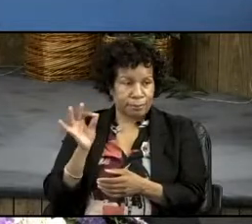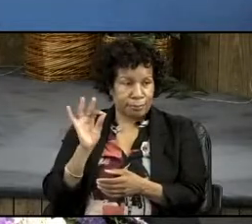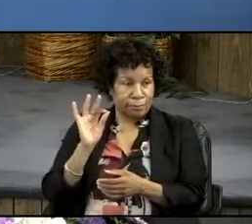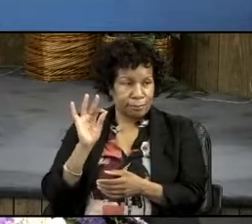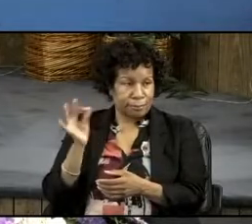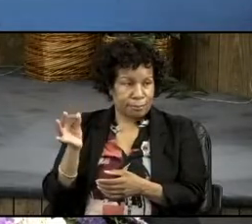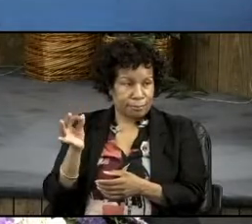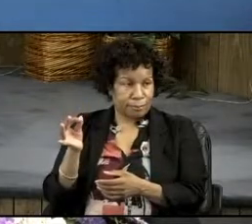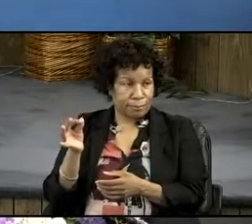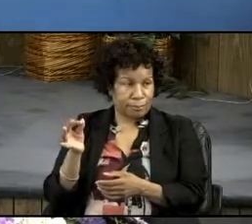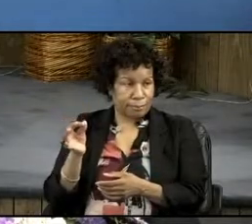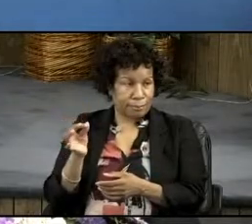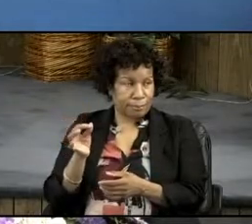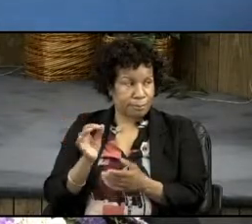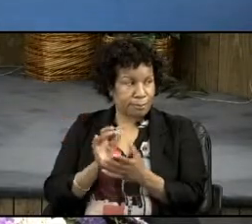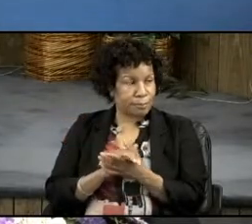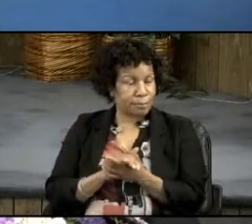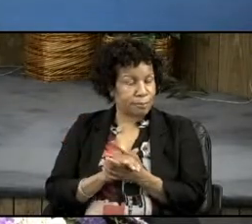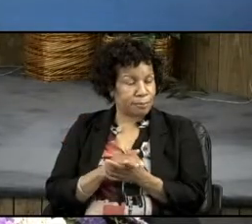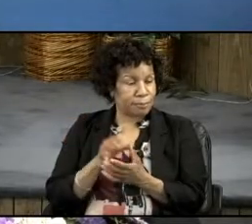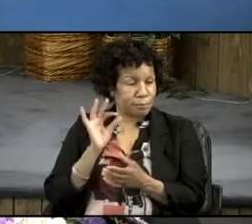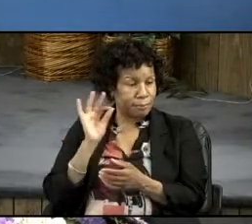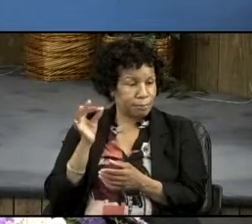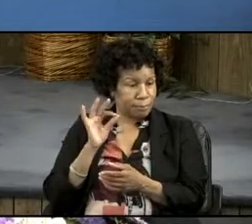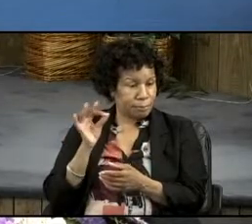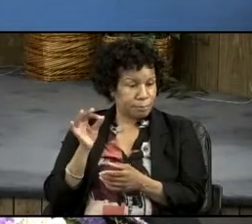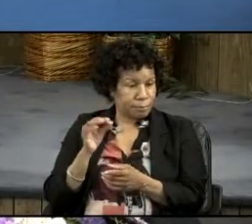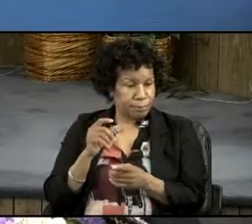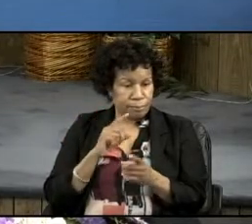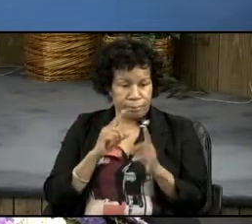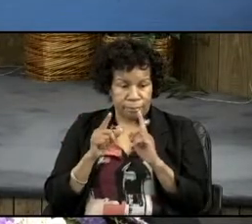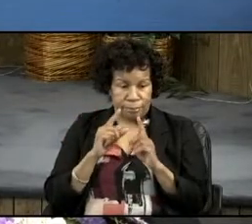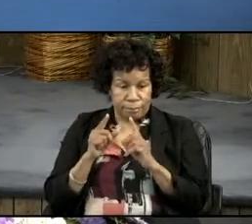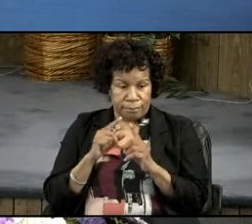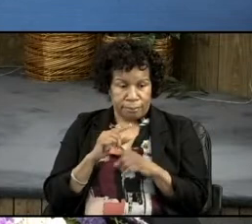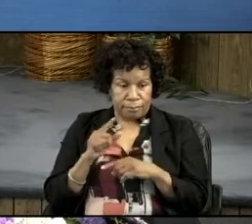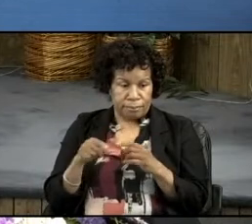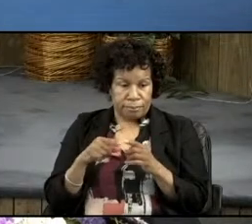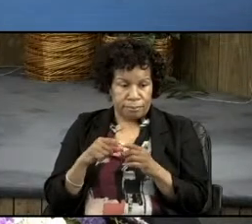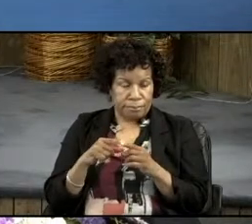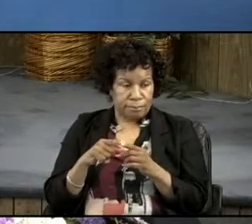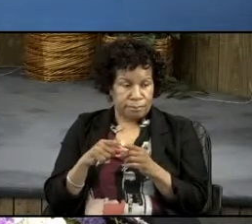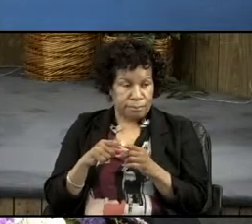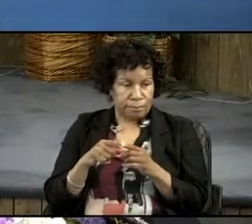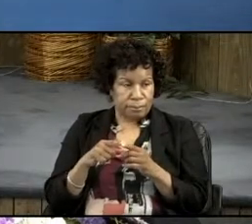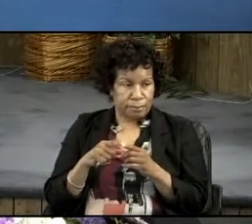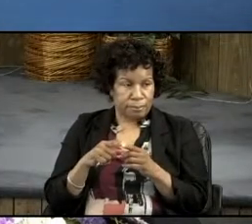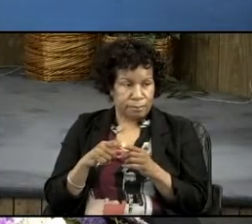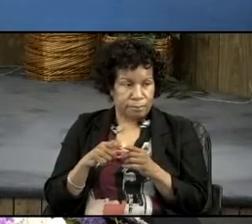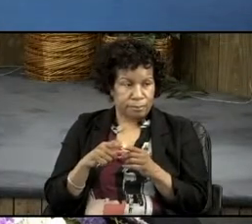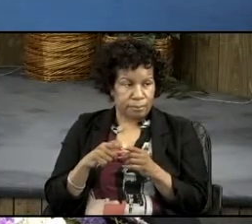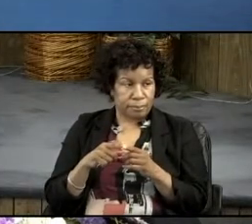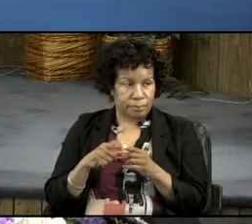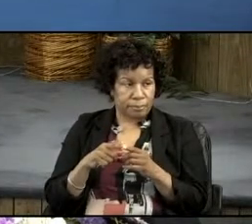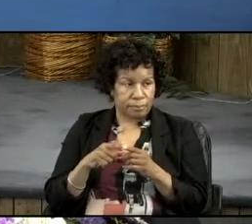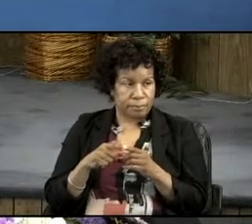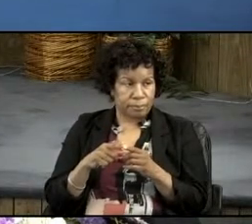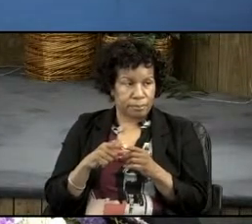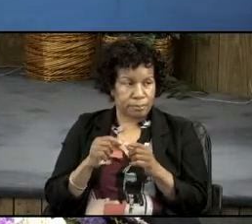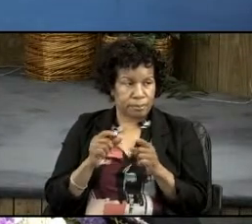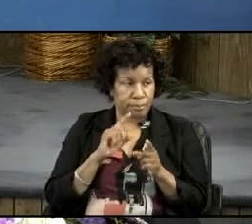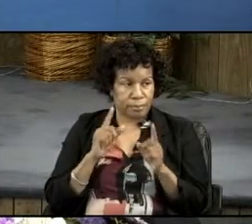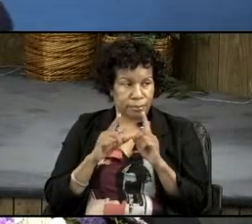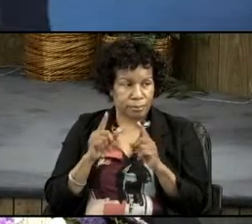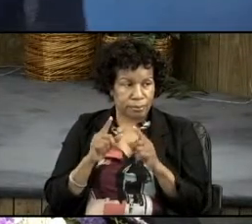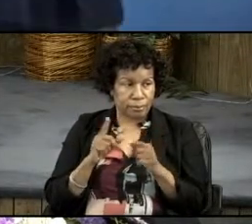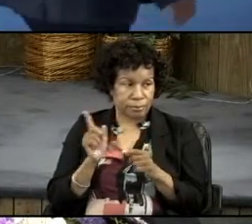y'all get that person? They wouldn't say that. Because the way they thought of it as anybody can get a word.